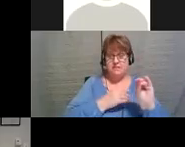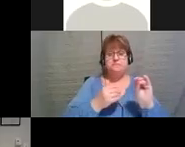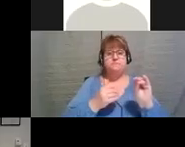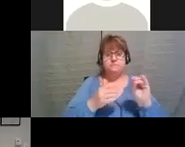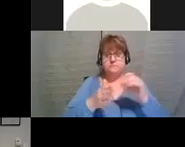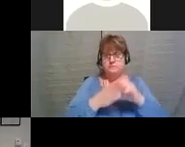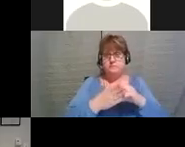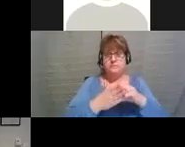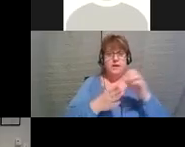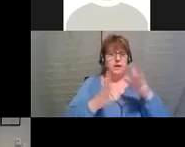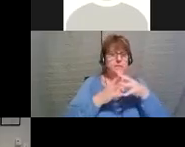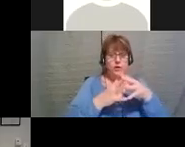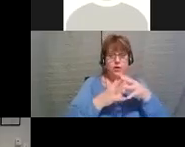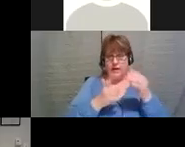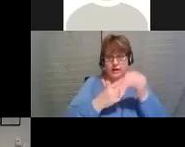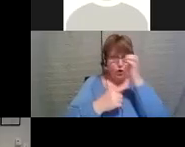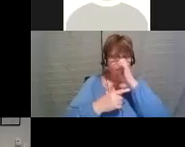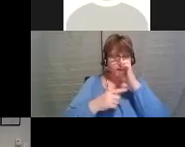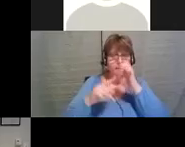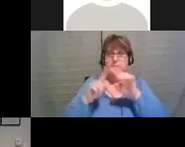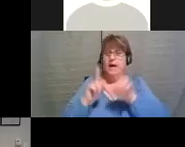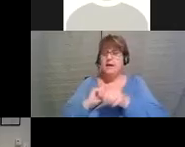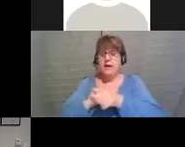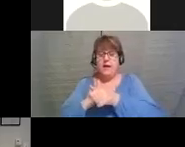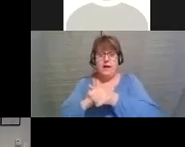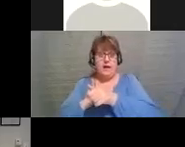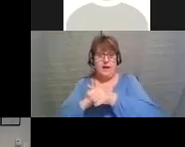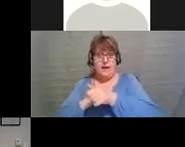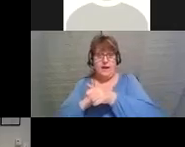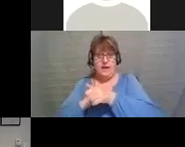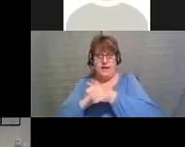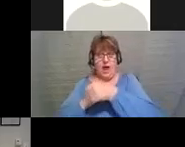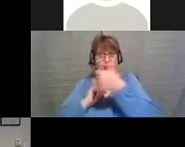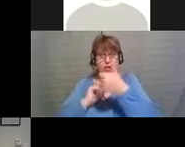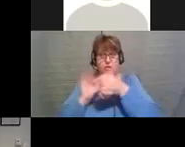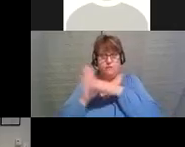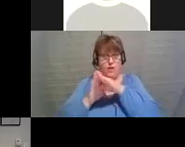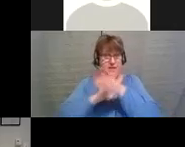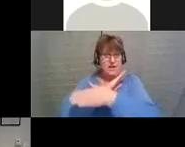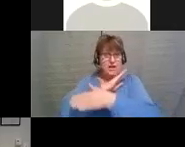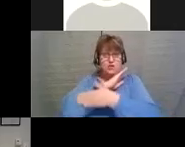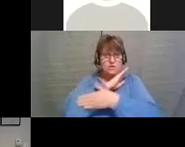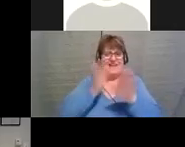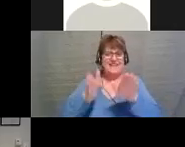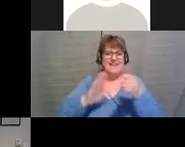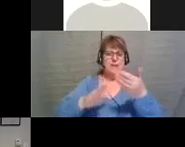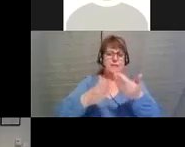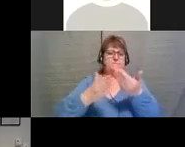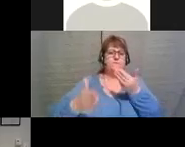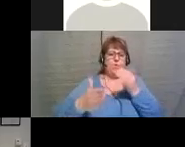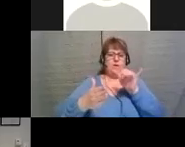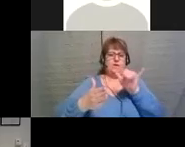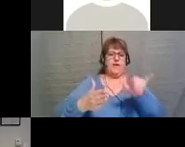more likely to die of an infectious disease before living long enough to die of a complication from hyperlipidemia.